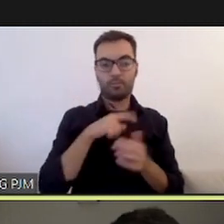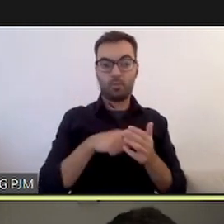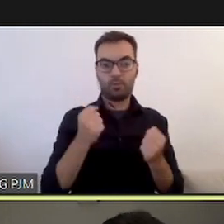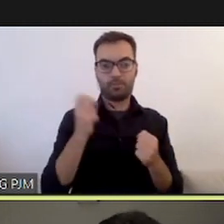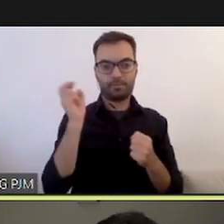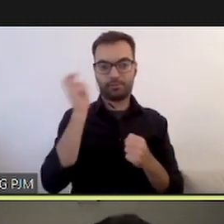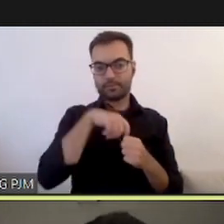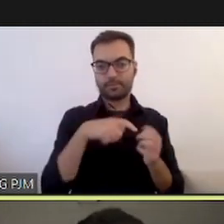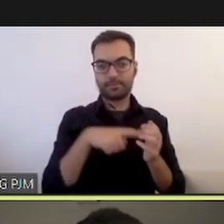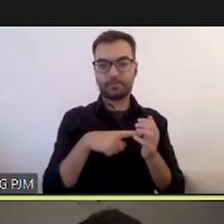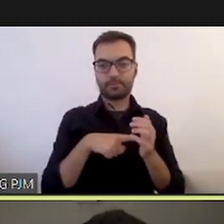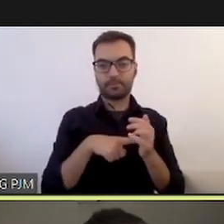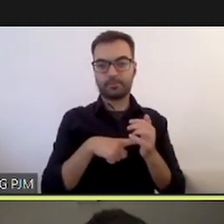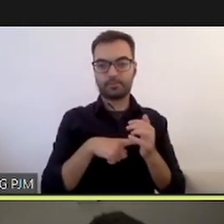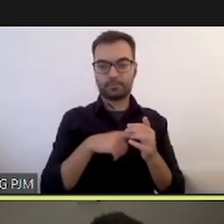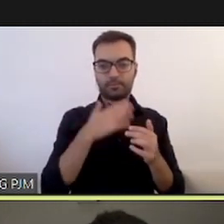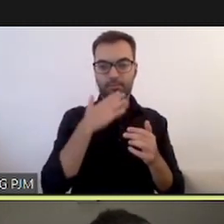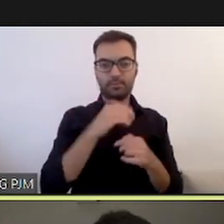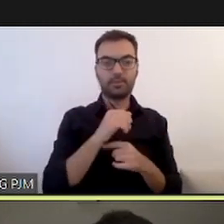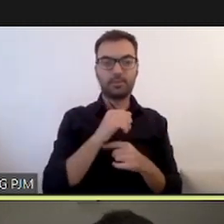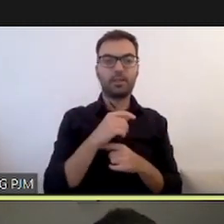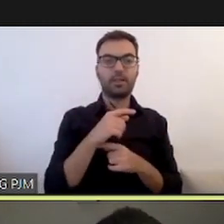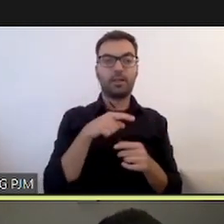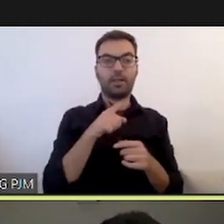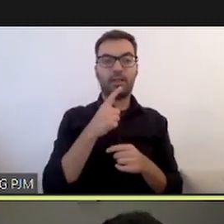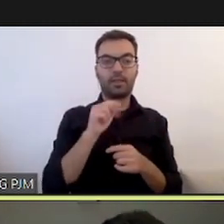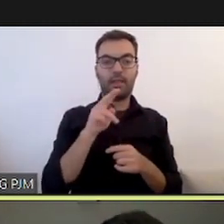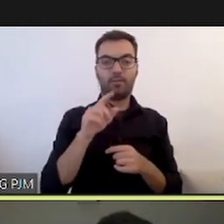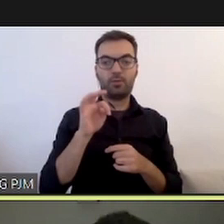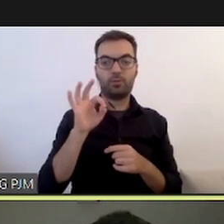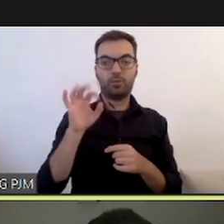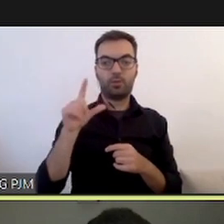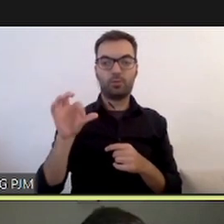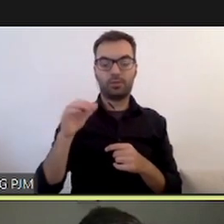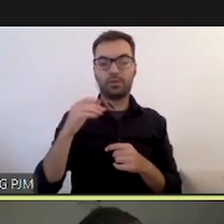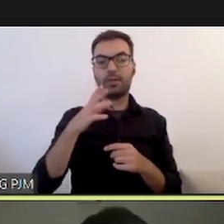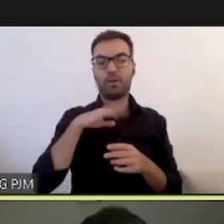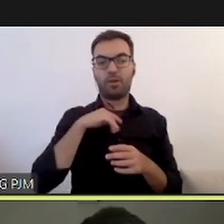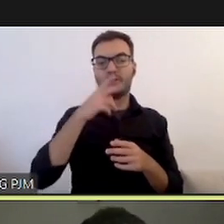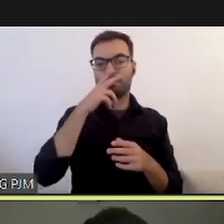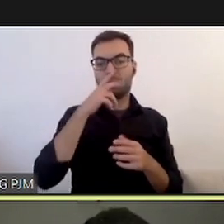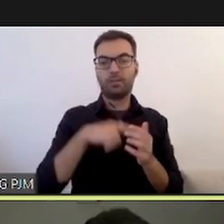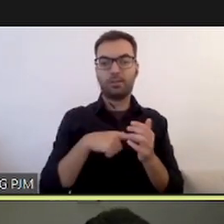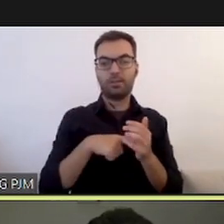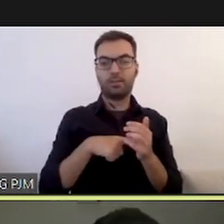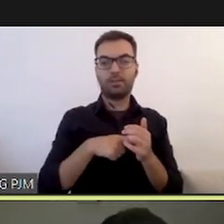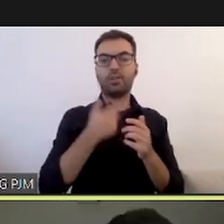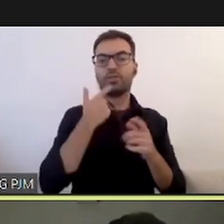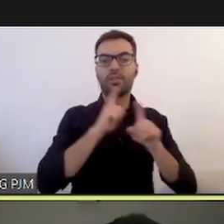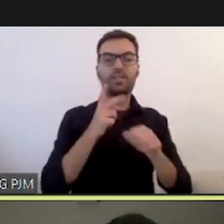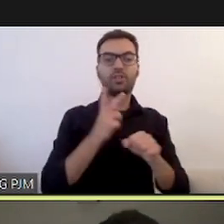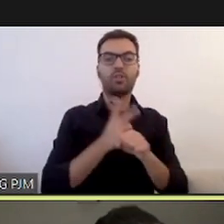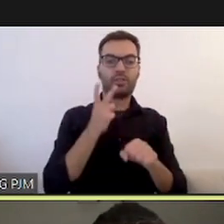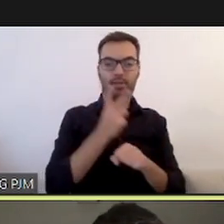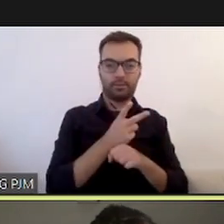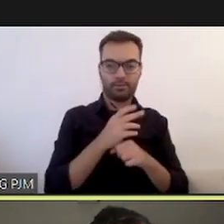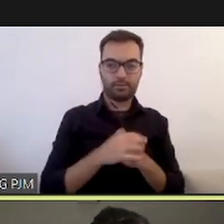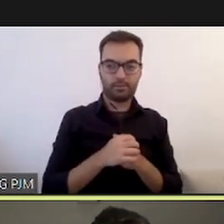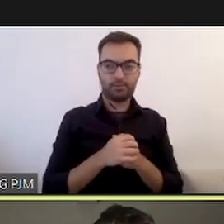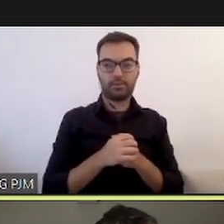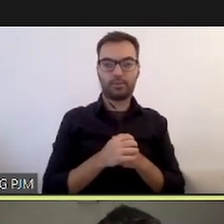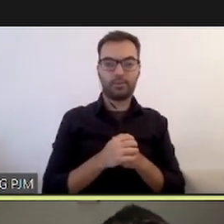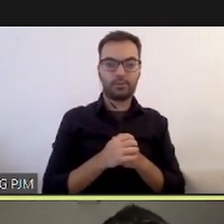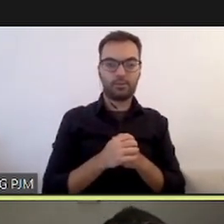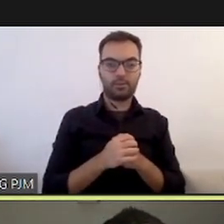because through this tool, you can also learn what the accessibility really mean. And we can have a statement